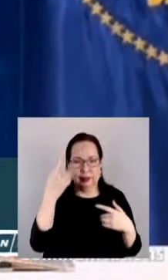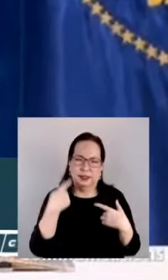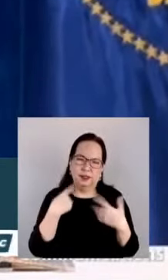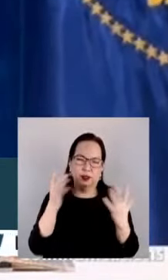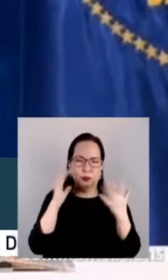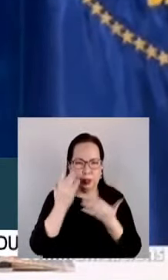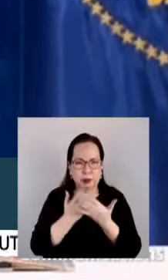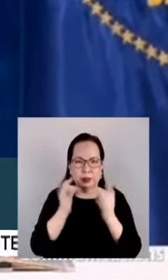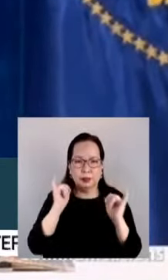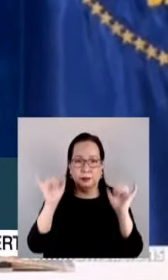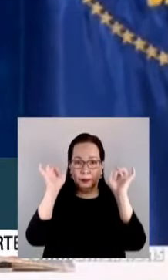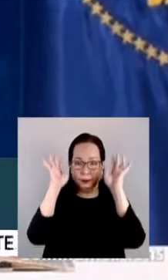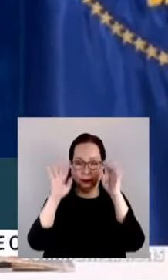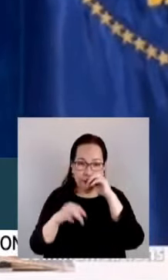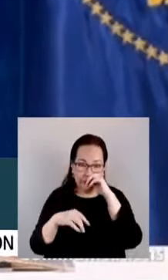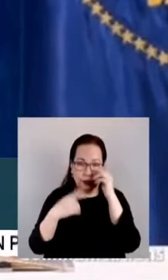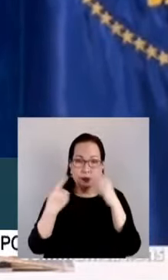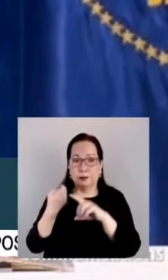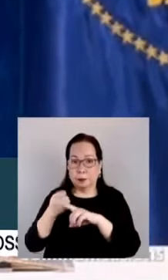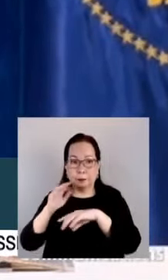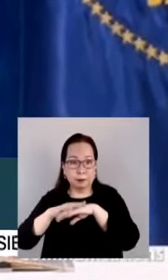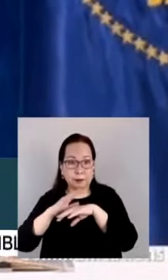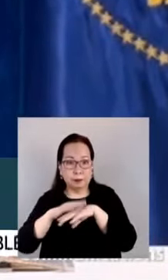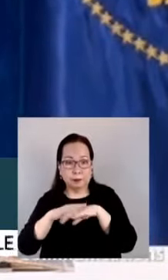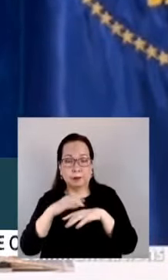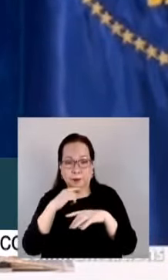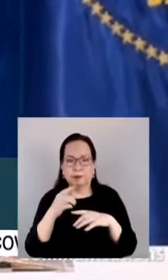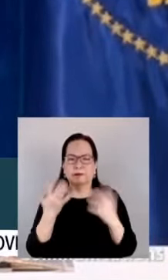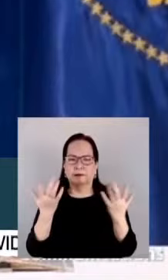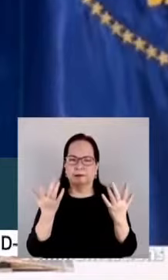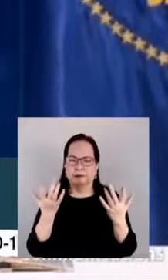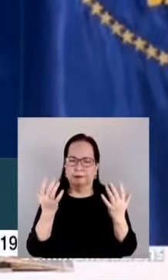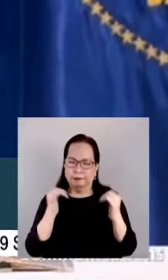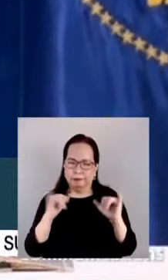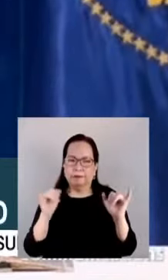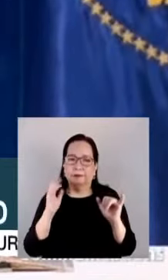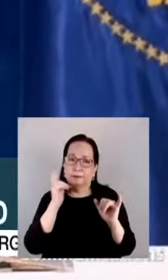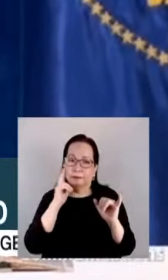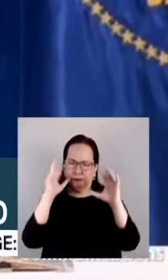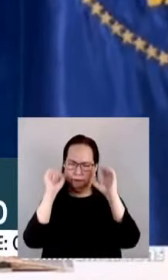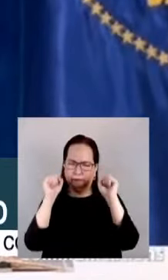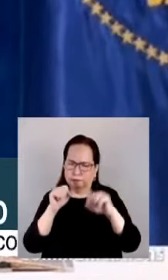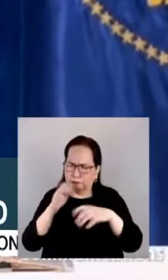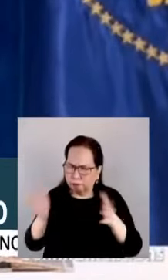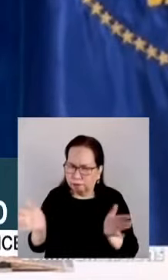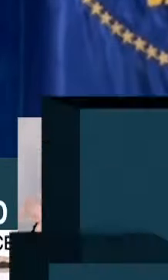Well, in the wake of that warning, President Rodrigo Duterte again urged the public to follow health protocols.